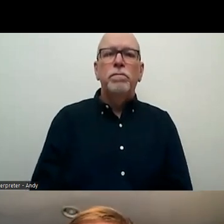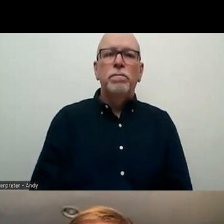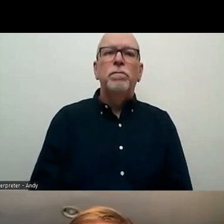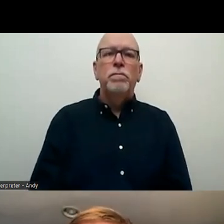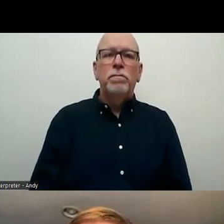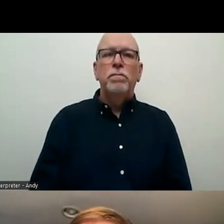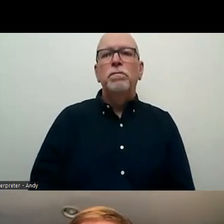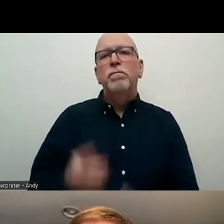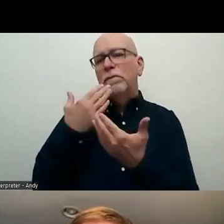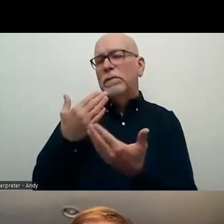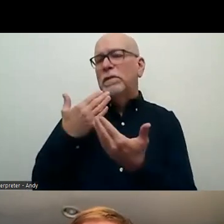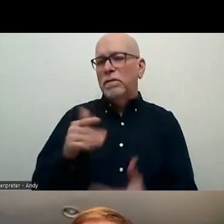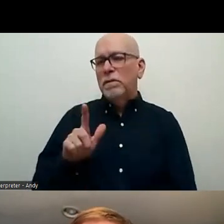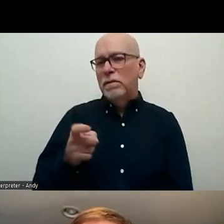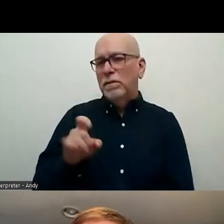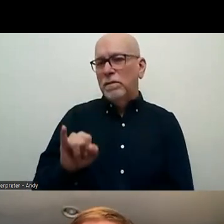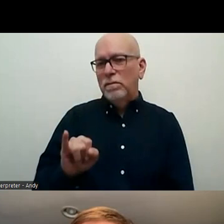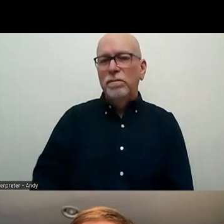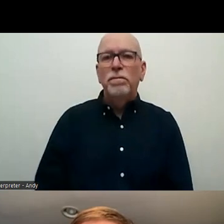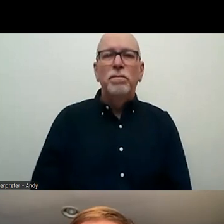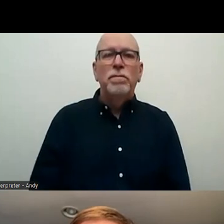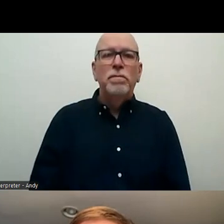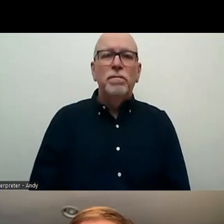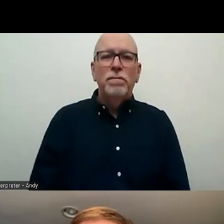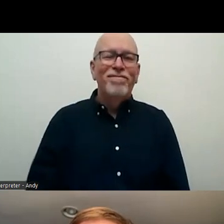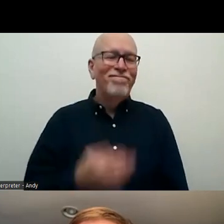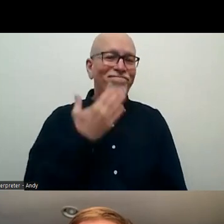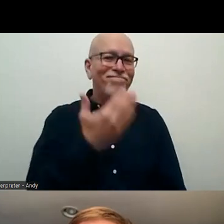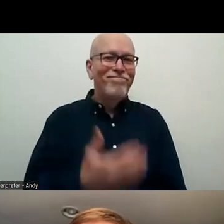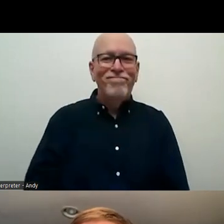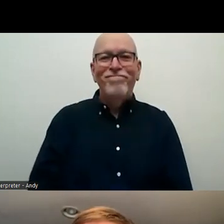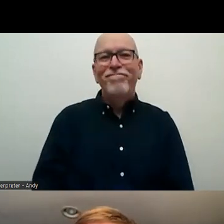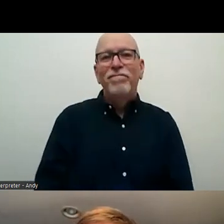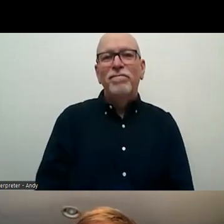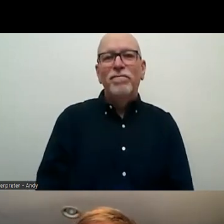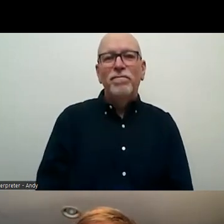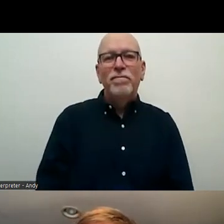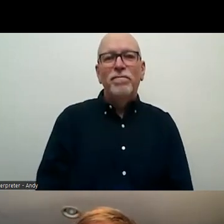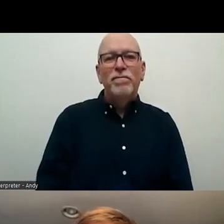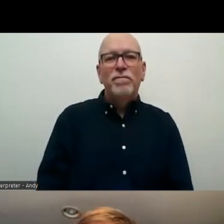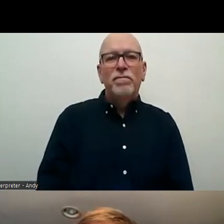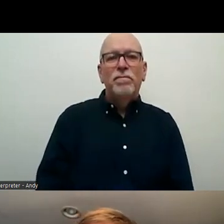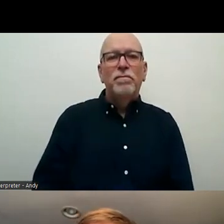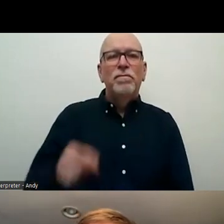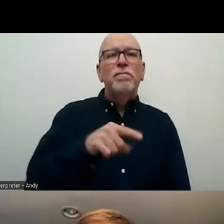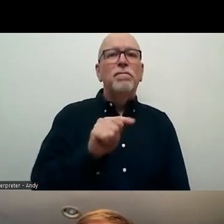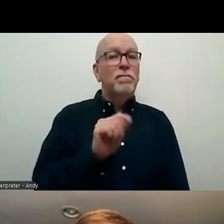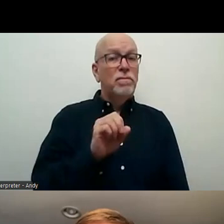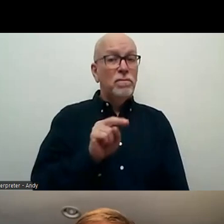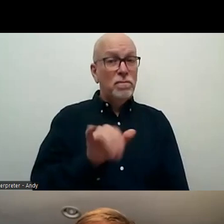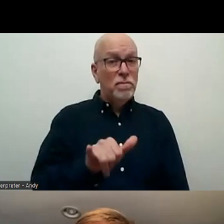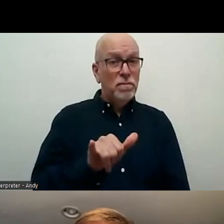Thank you, Lacey. Thank you. And tell me